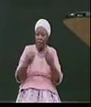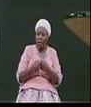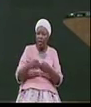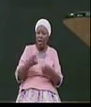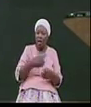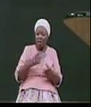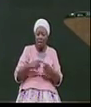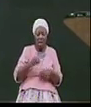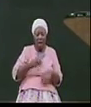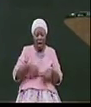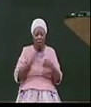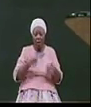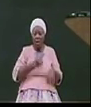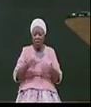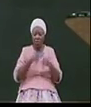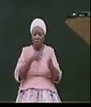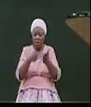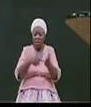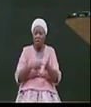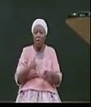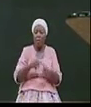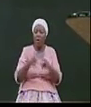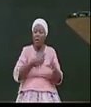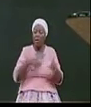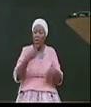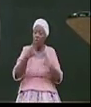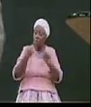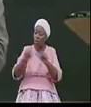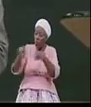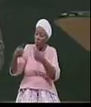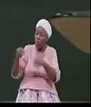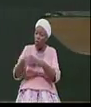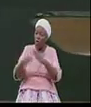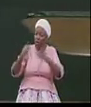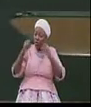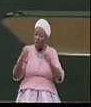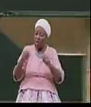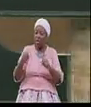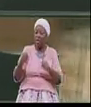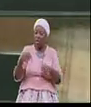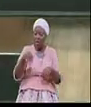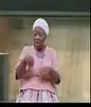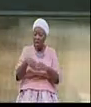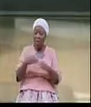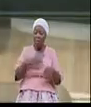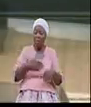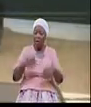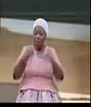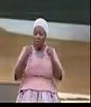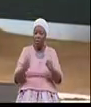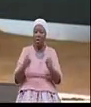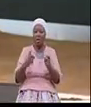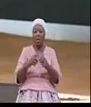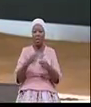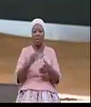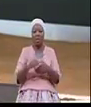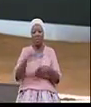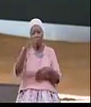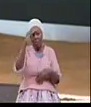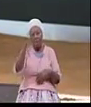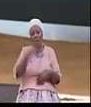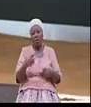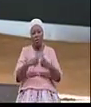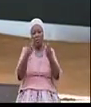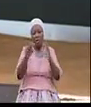in this thy strength, thou man of valor. And so eventually he went. Look at verse 4.